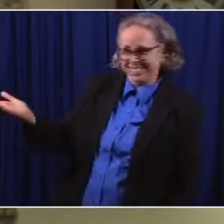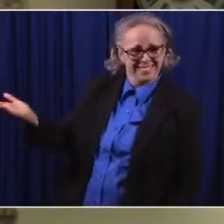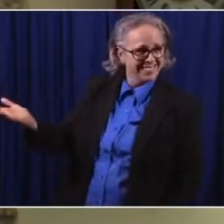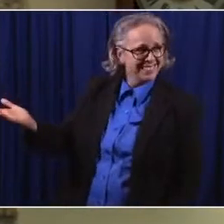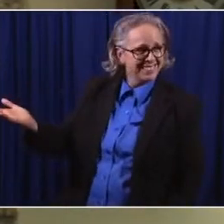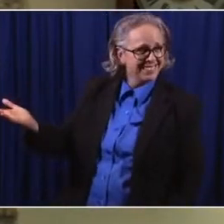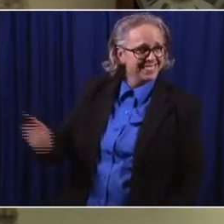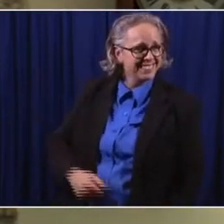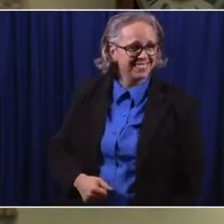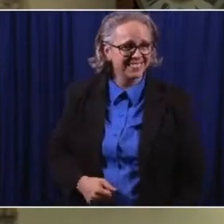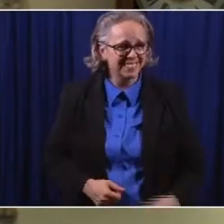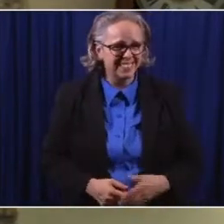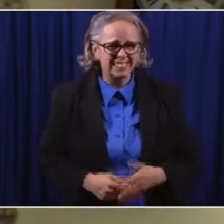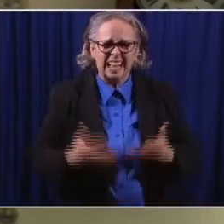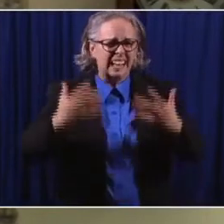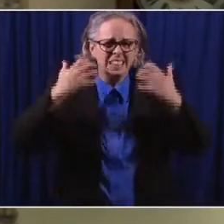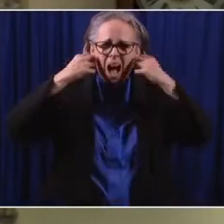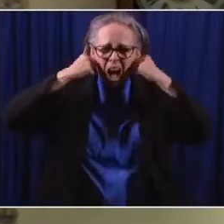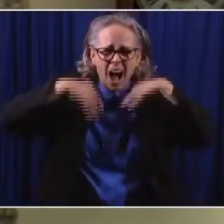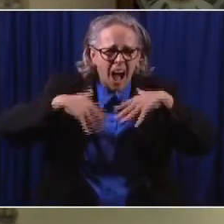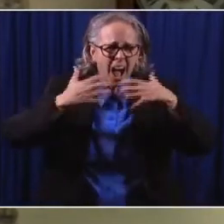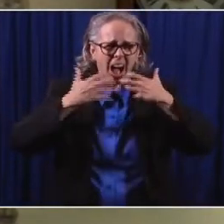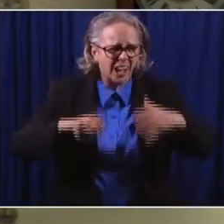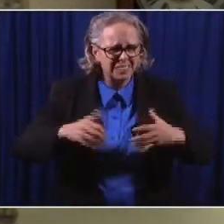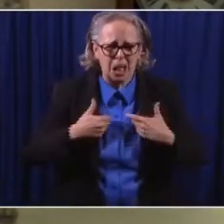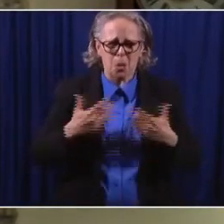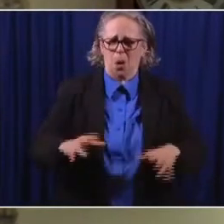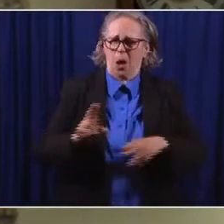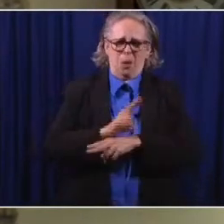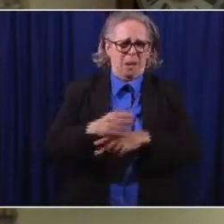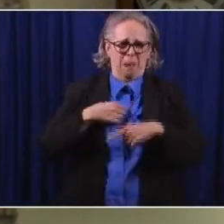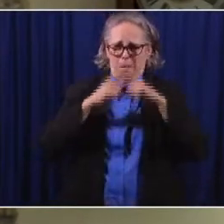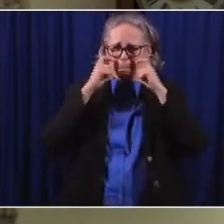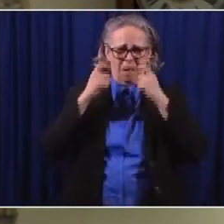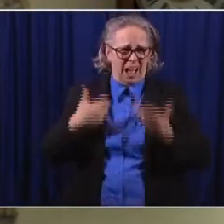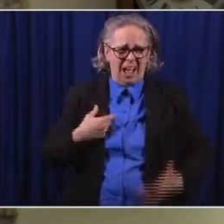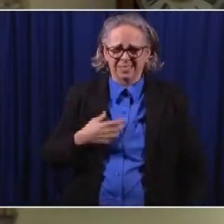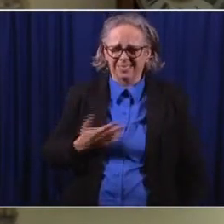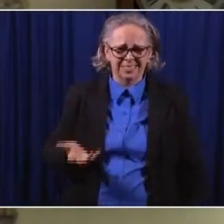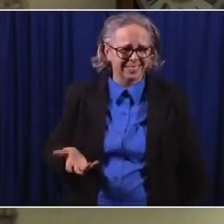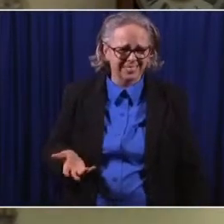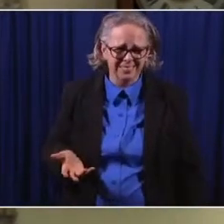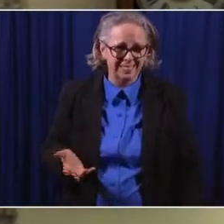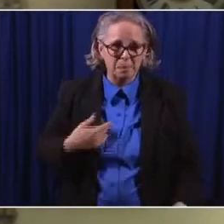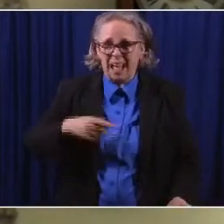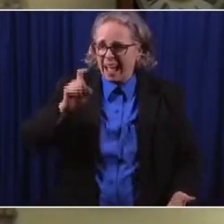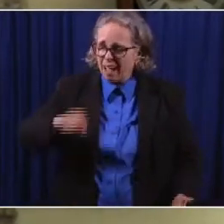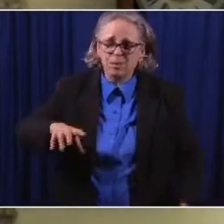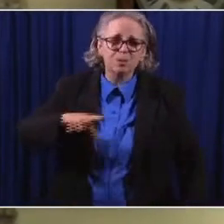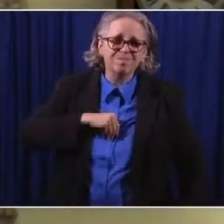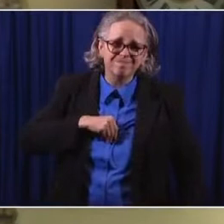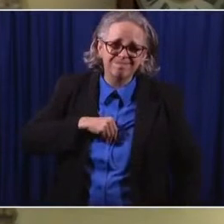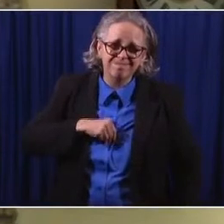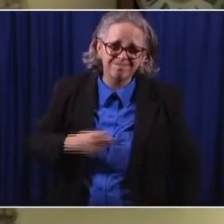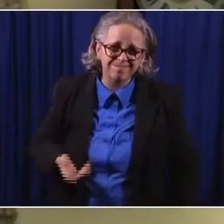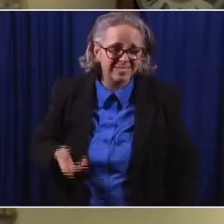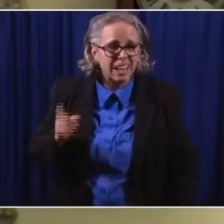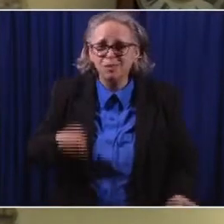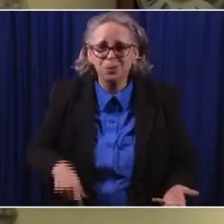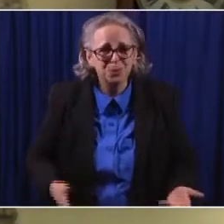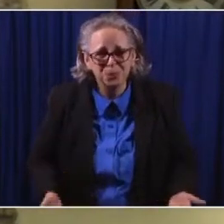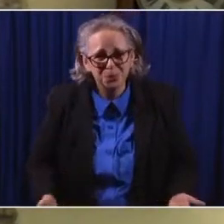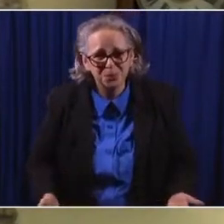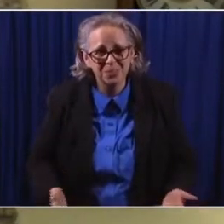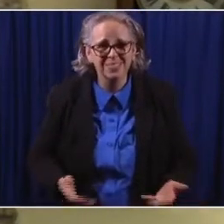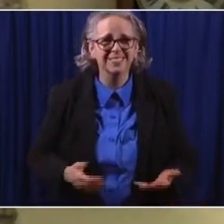we get hot. No one wants to wear these things, but we know we got to do it. And while we've made